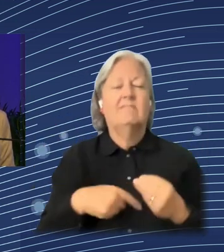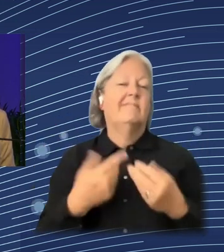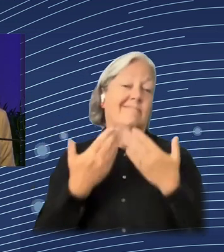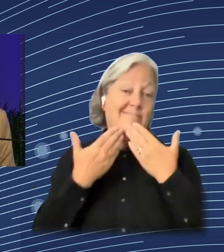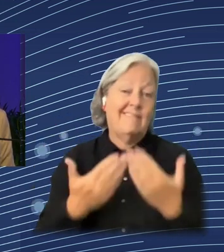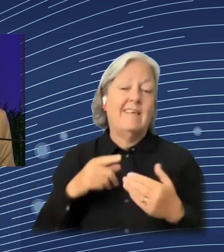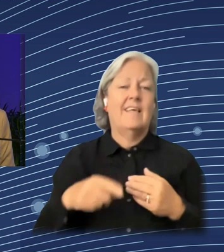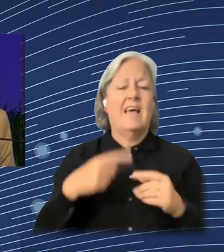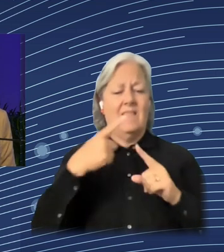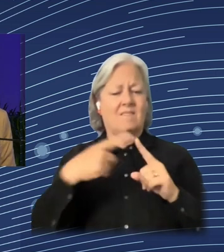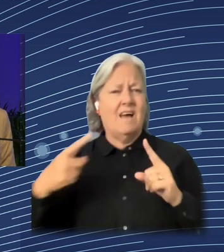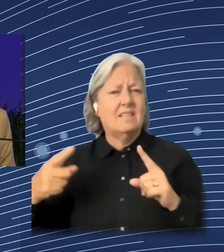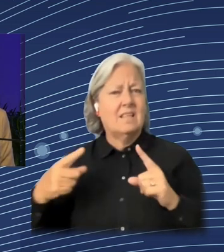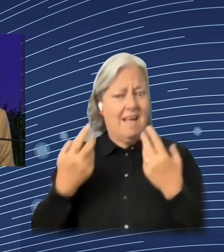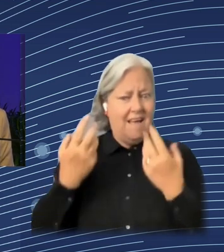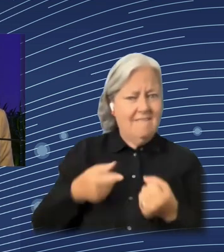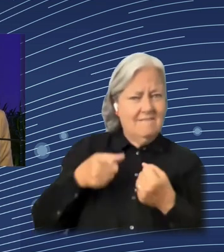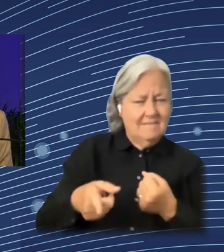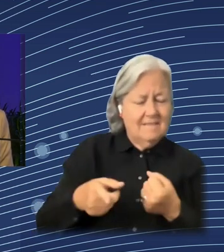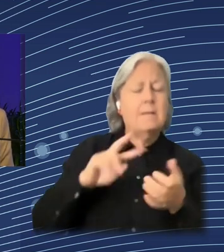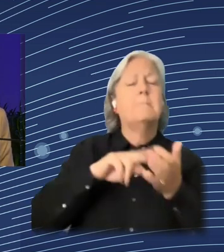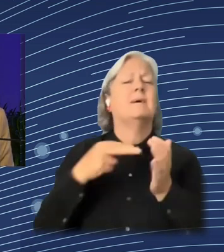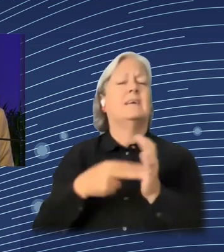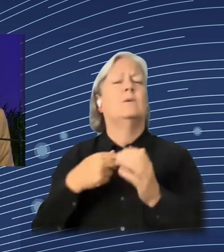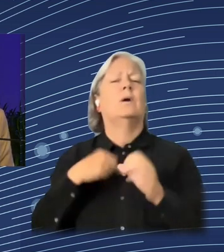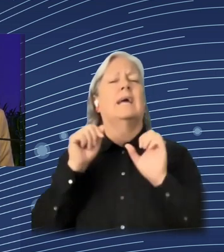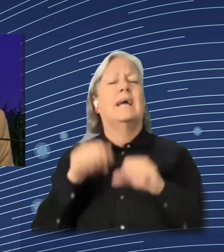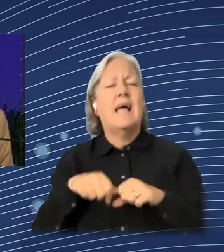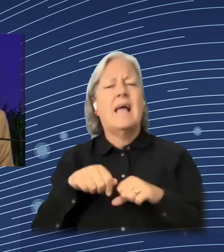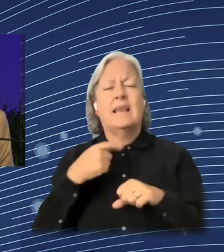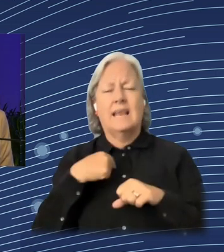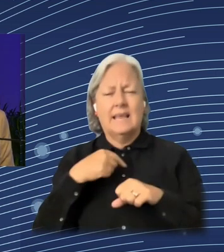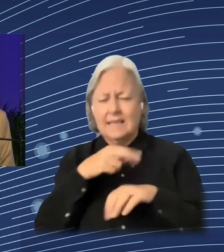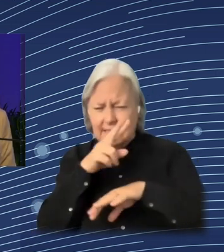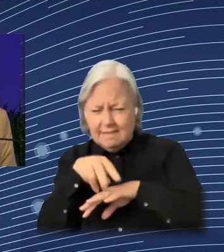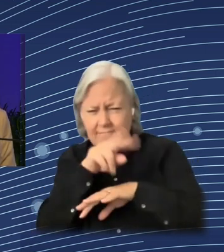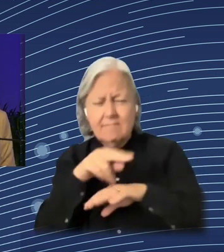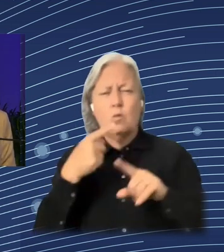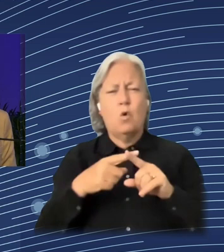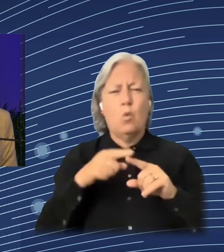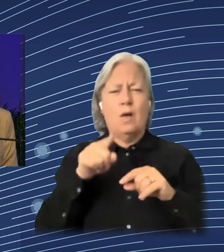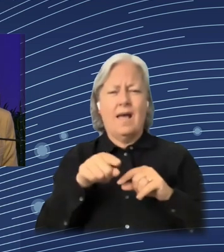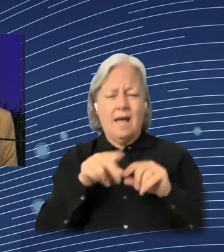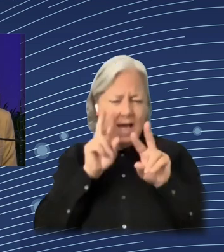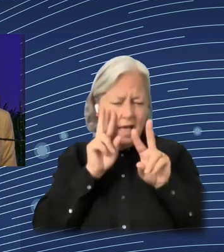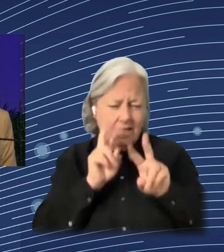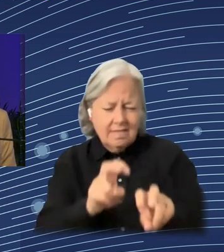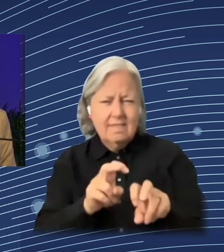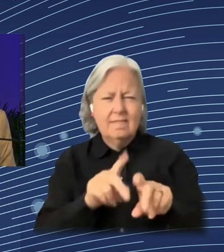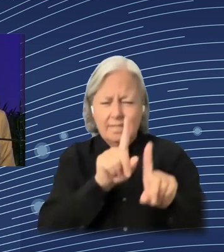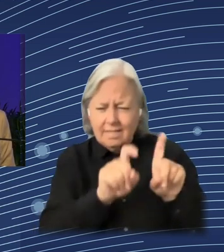availability, we are able to conduct data mining, data analysis, and also